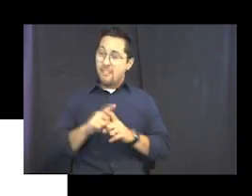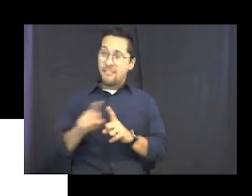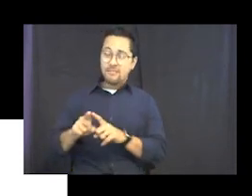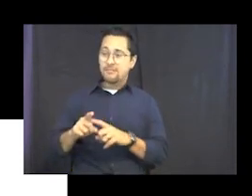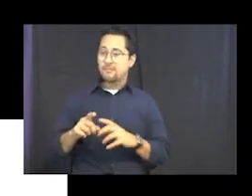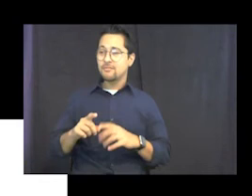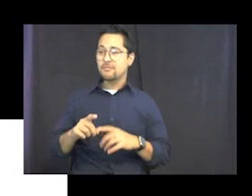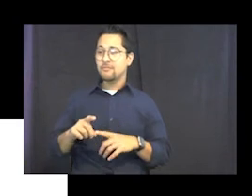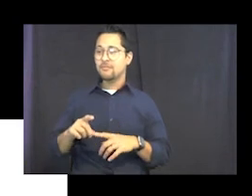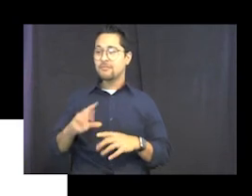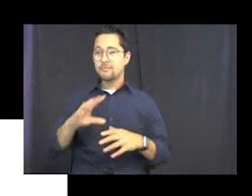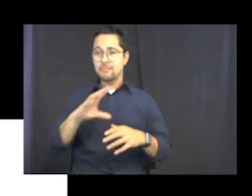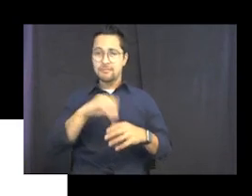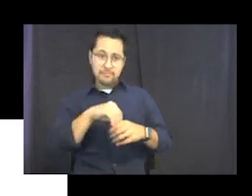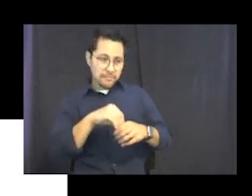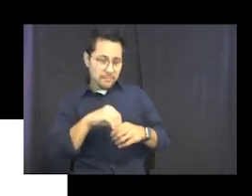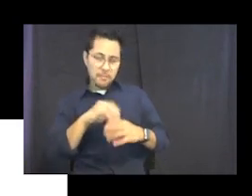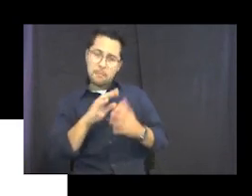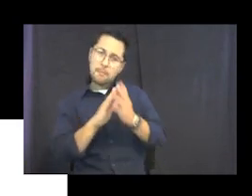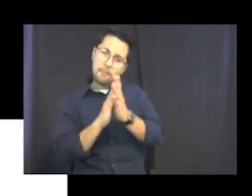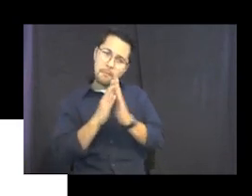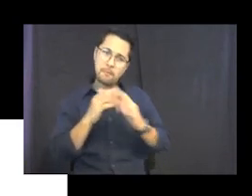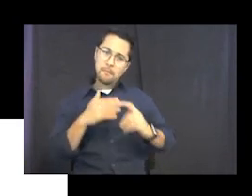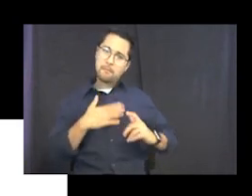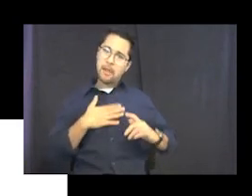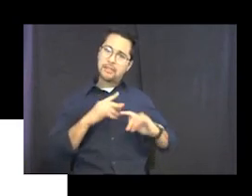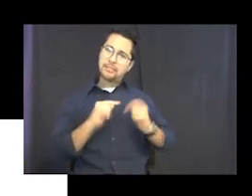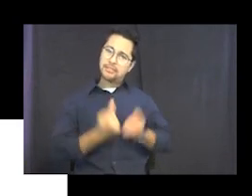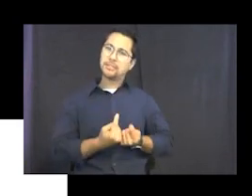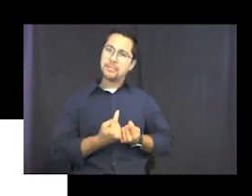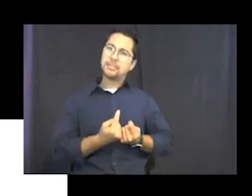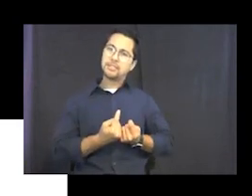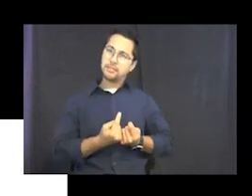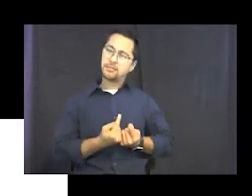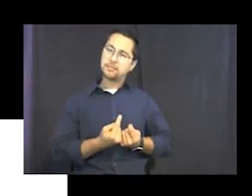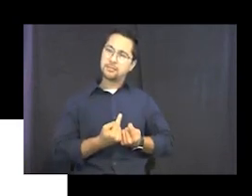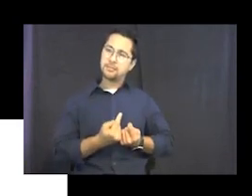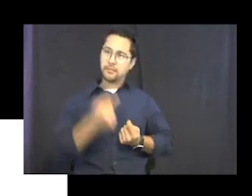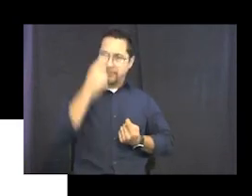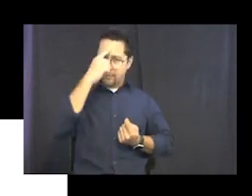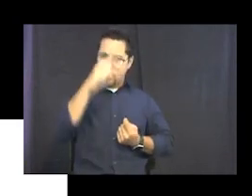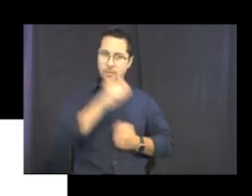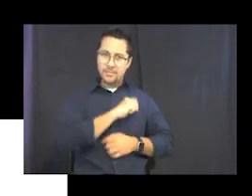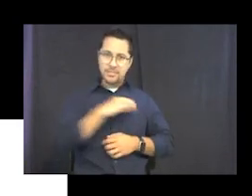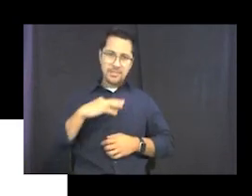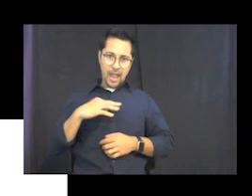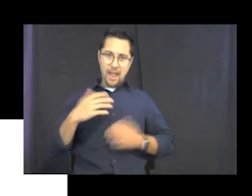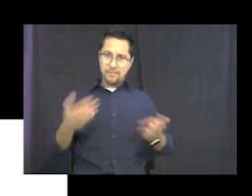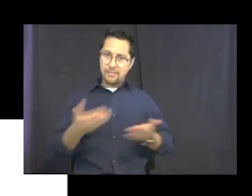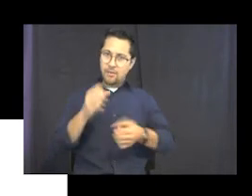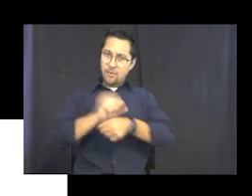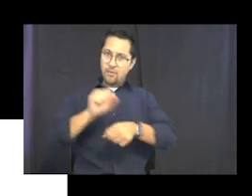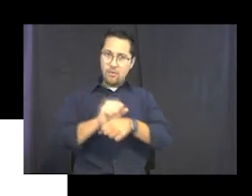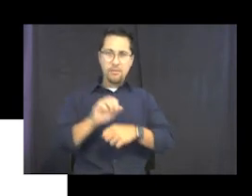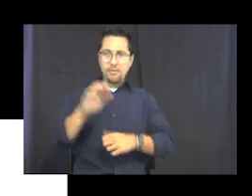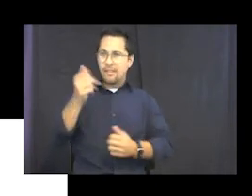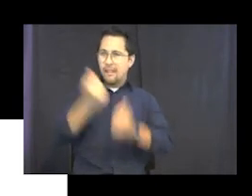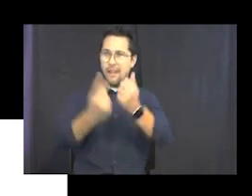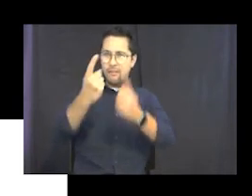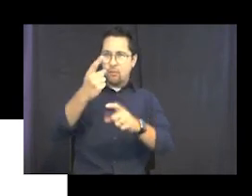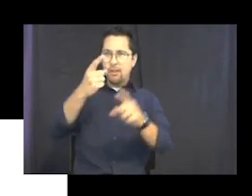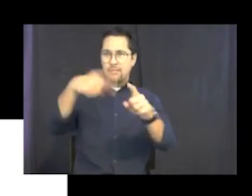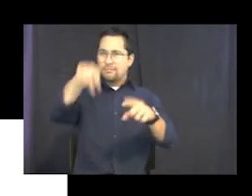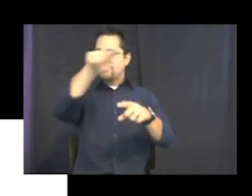actually my team of staff at work. Everybody